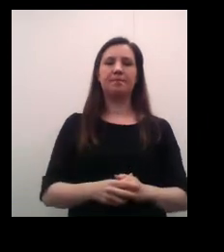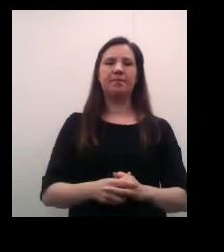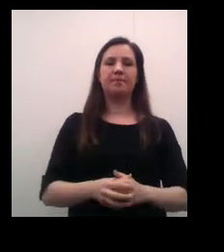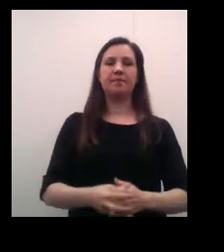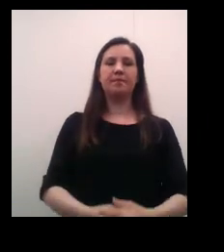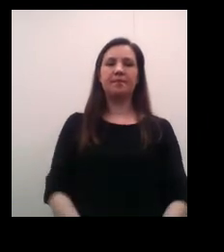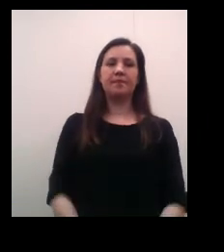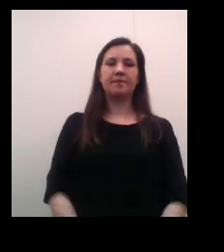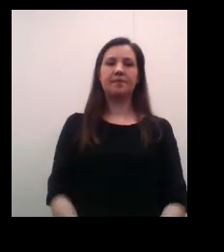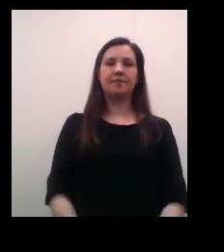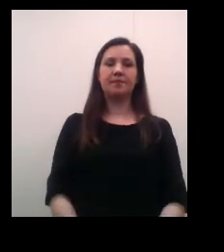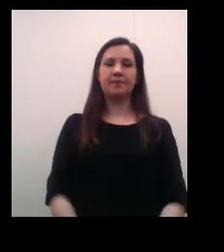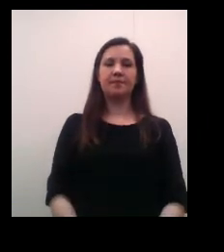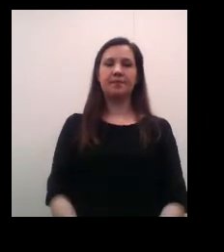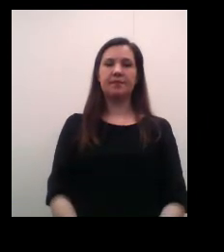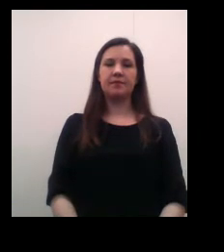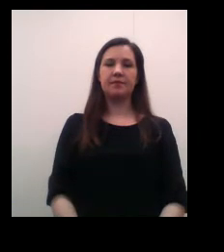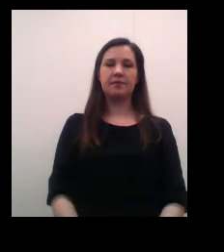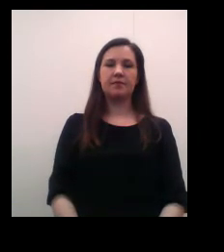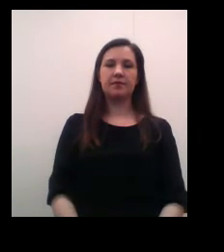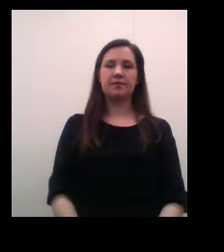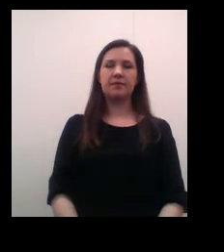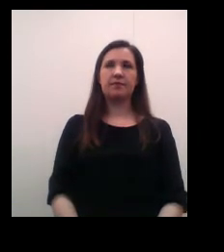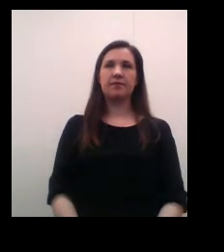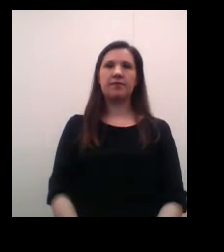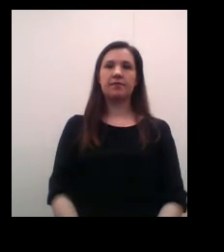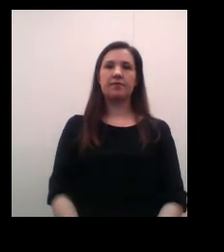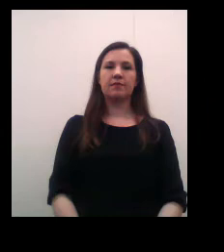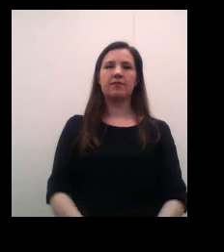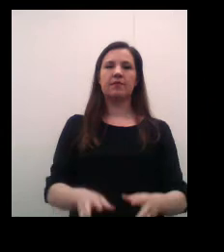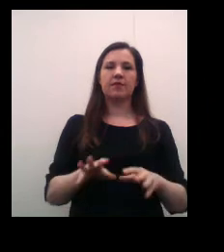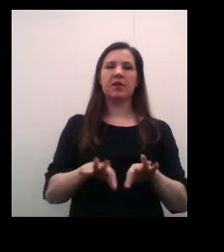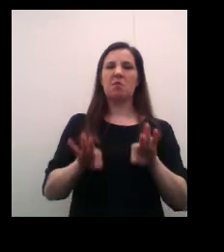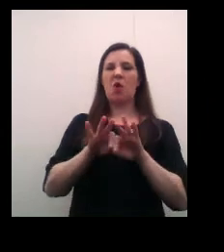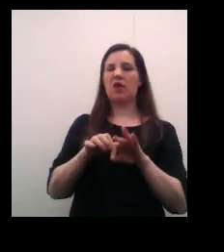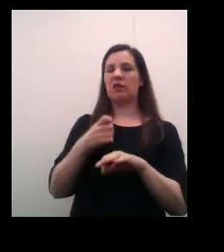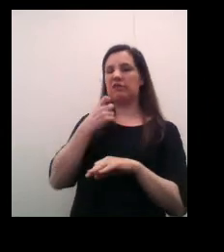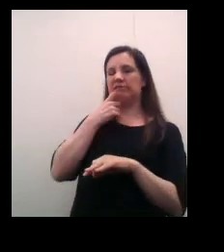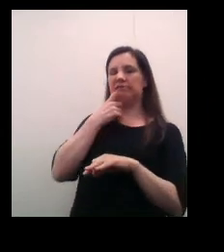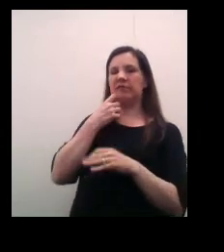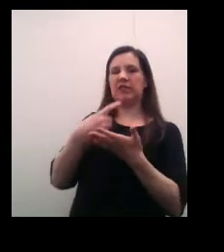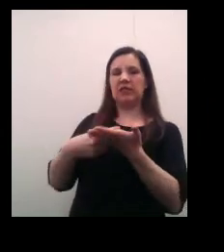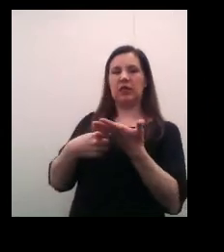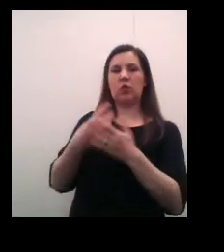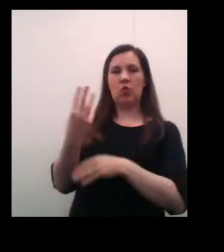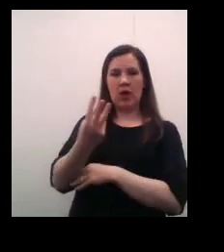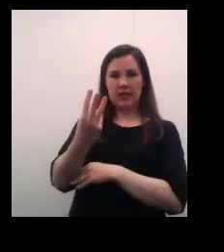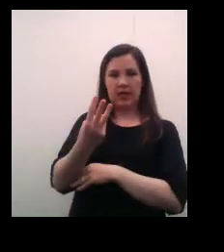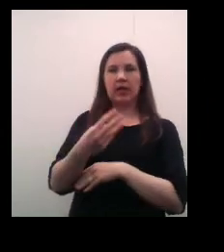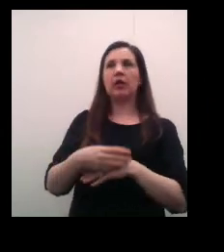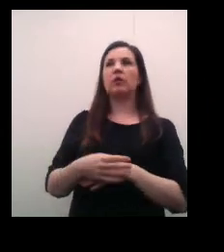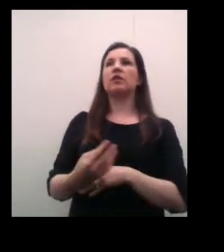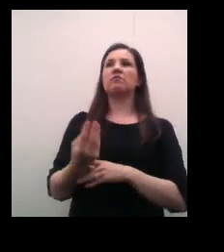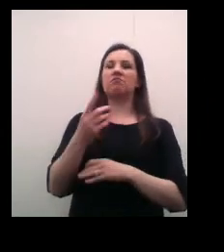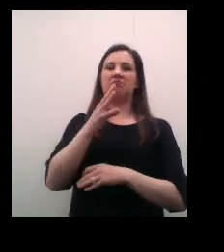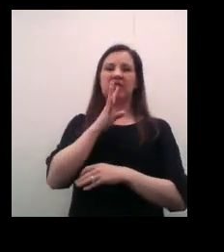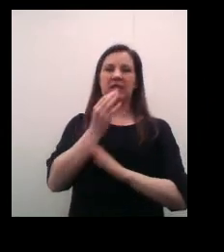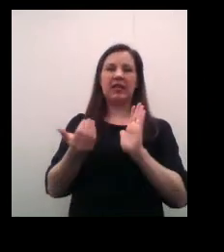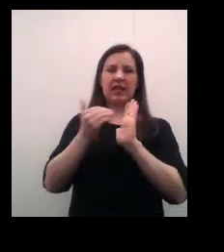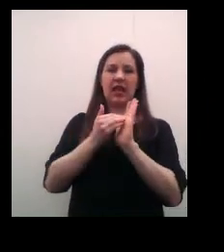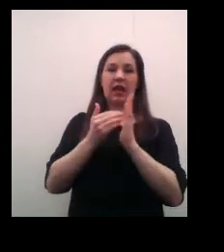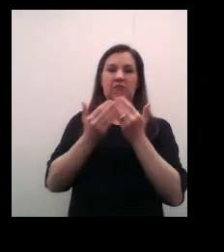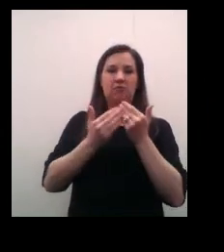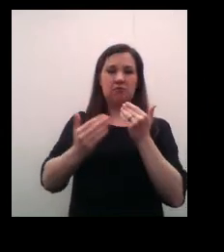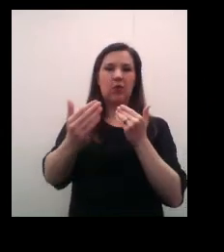have. Now, an important thing we talked about on Wednesday, and we're going to be talking about going forward, was actually, I